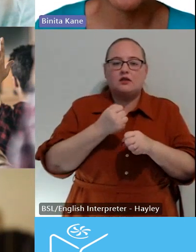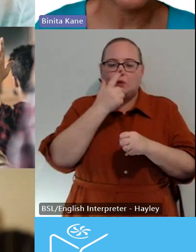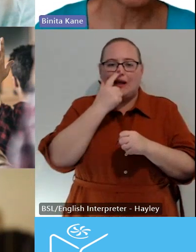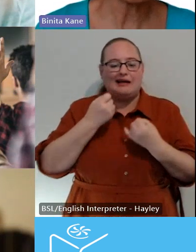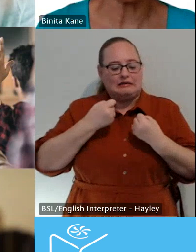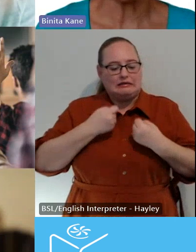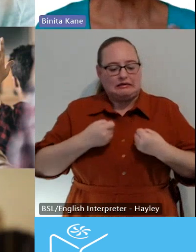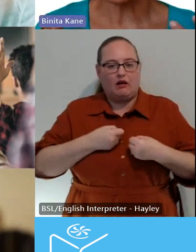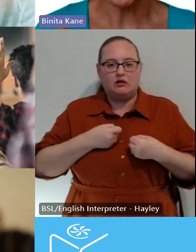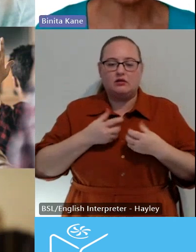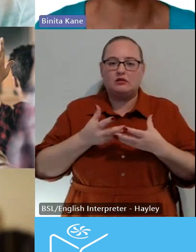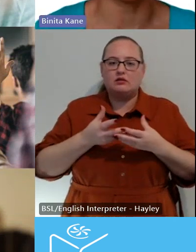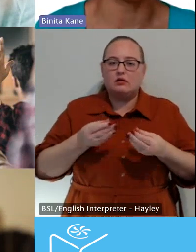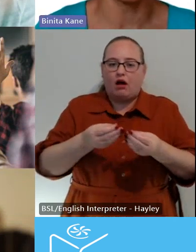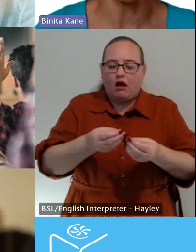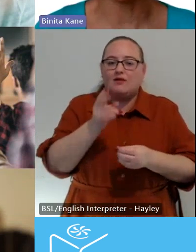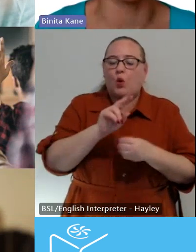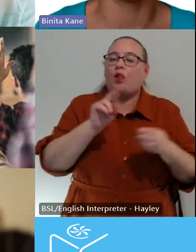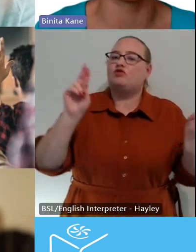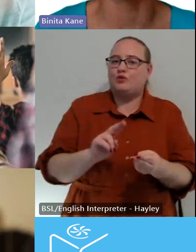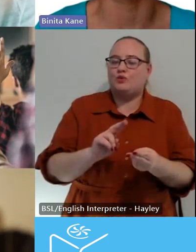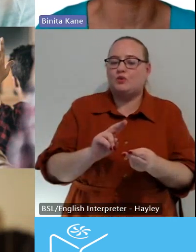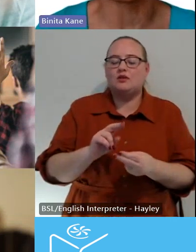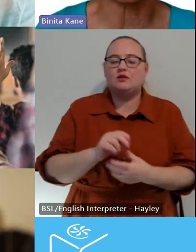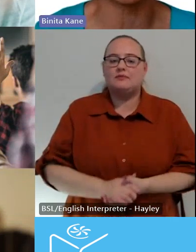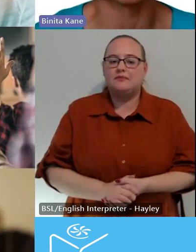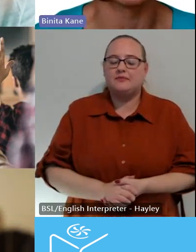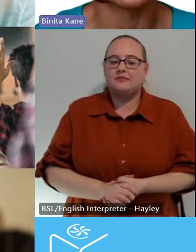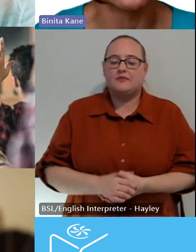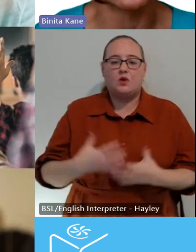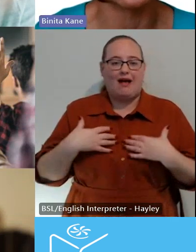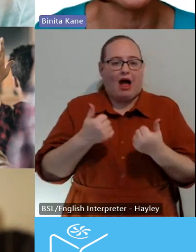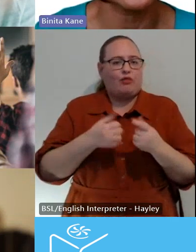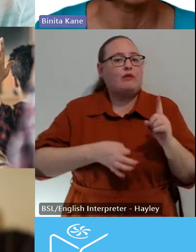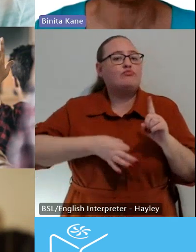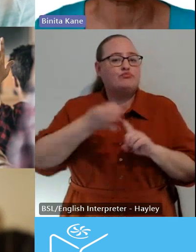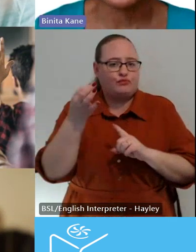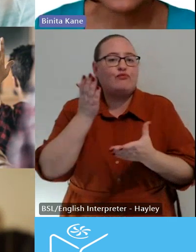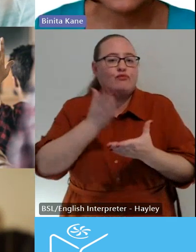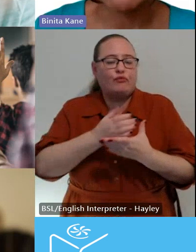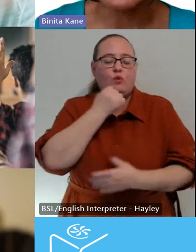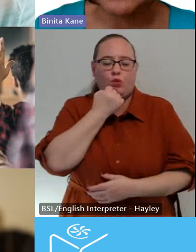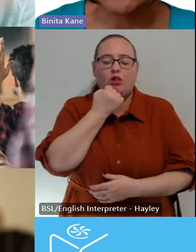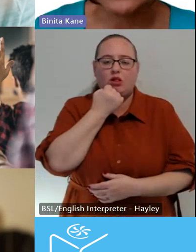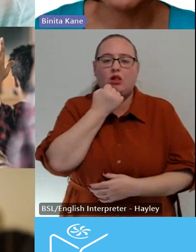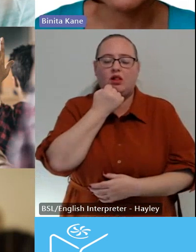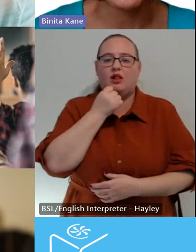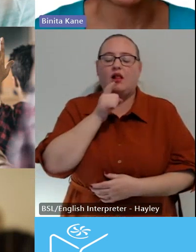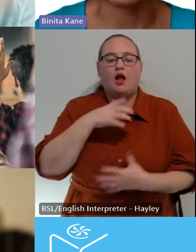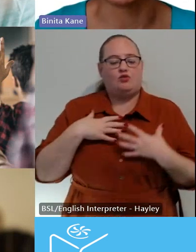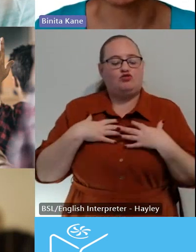absences. There is a whole host of improvements in health that I've already touched on, but particularly